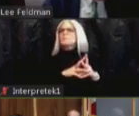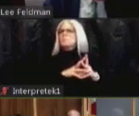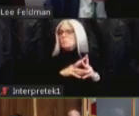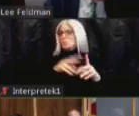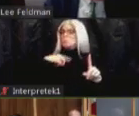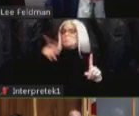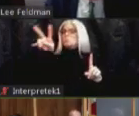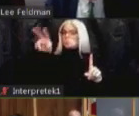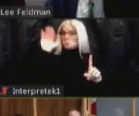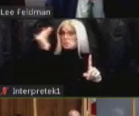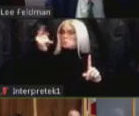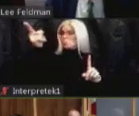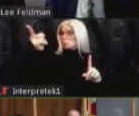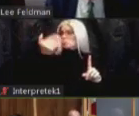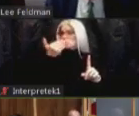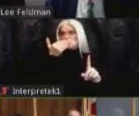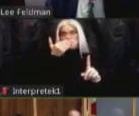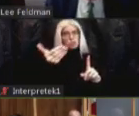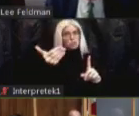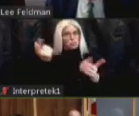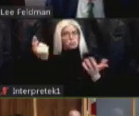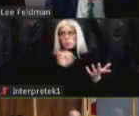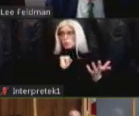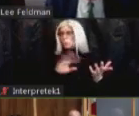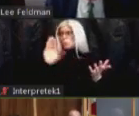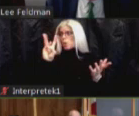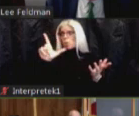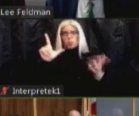wrong, but